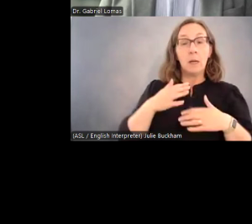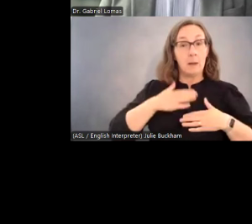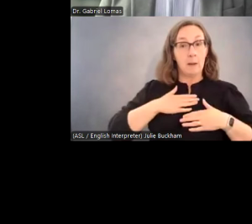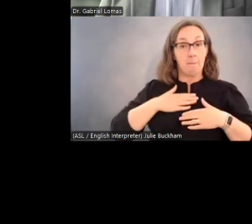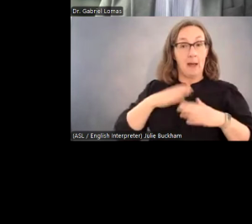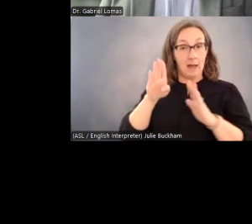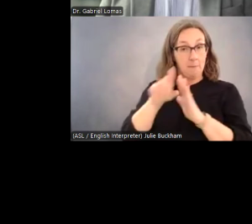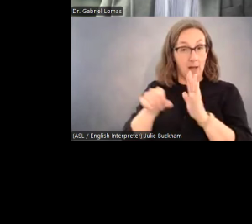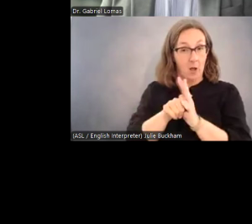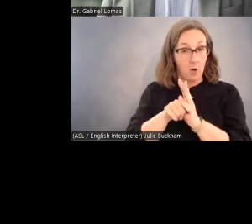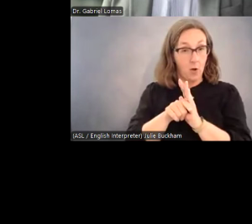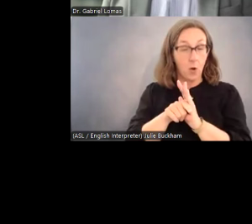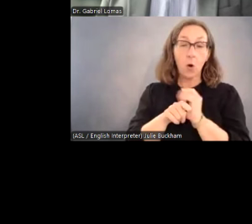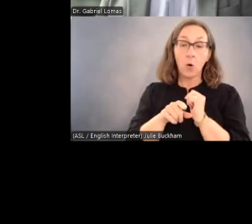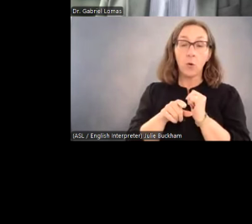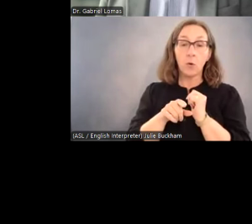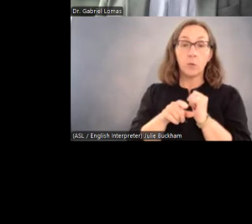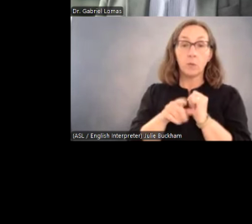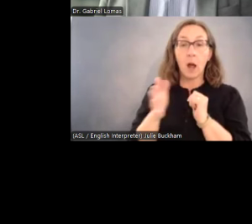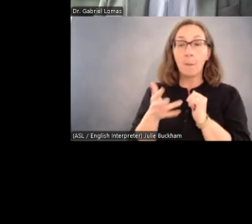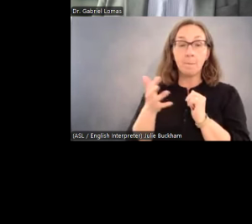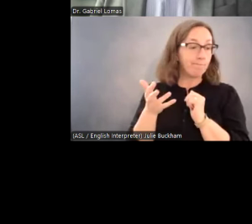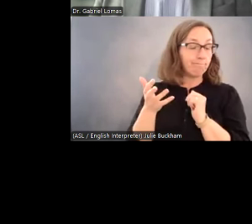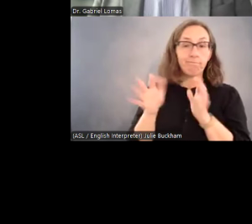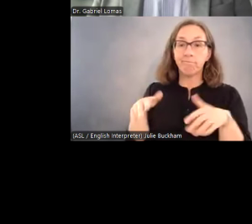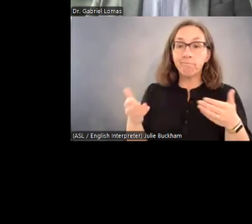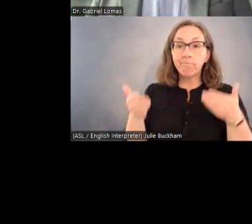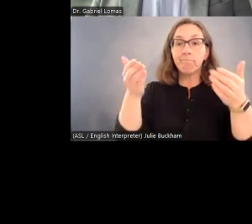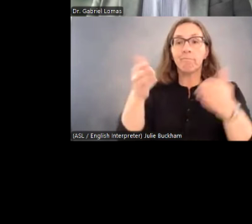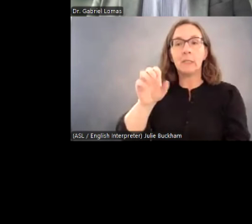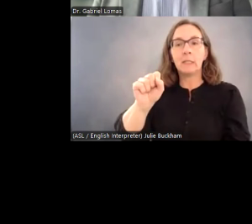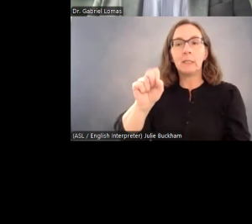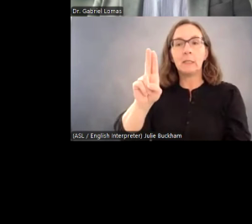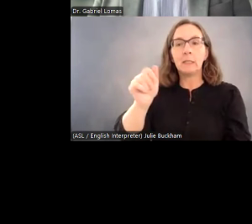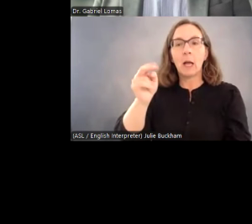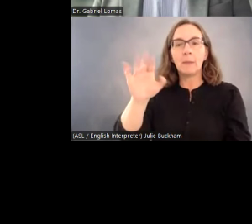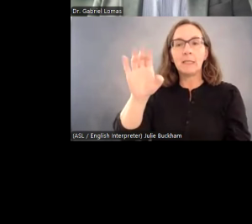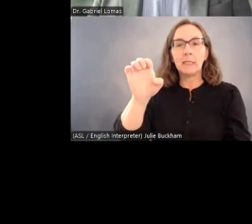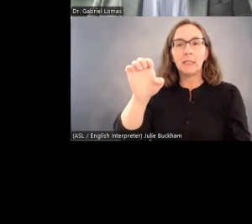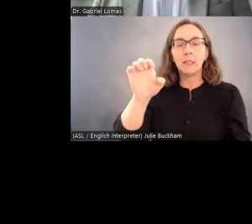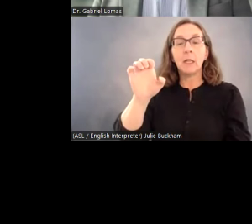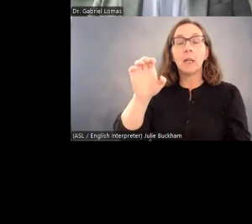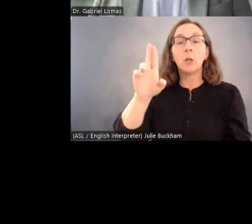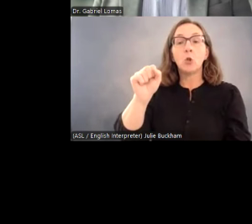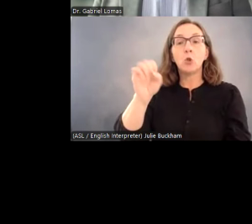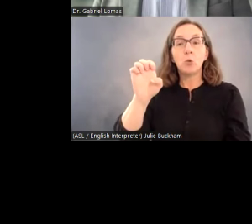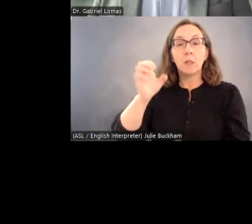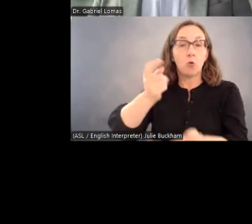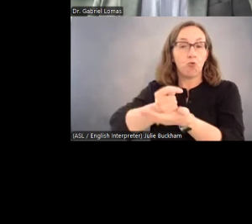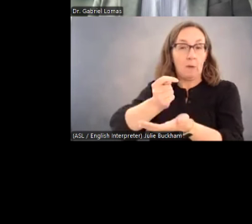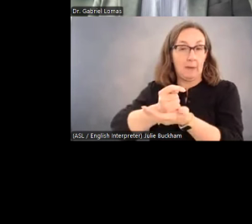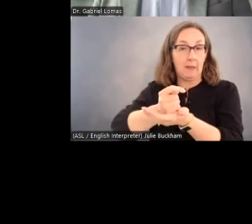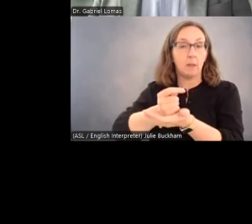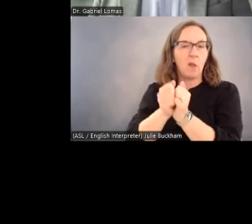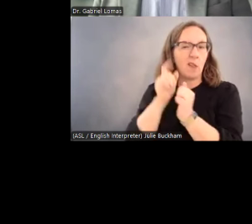background really is in providing substance abuse treatment to the deaf community and working with a